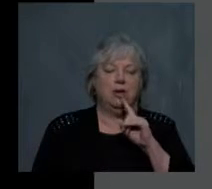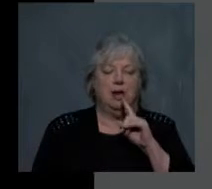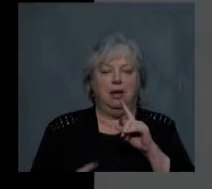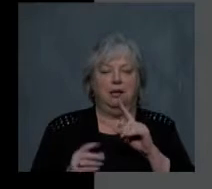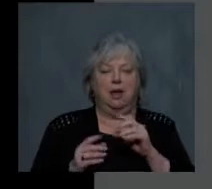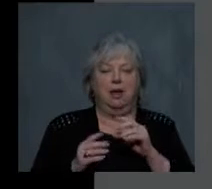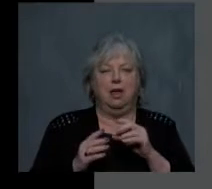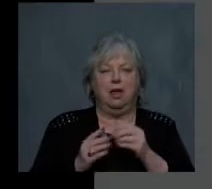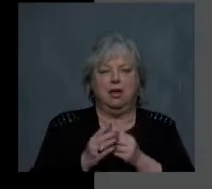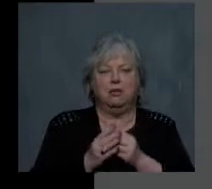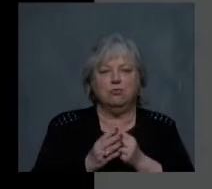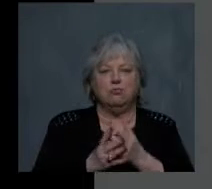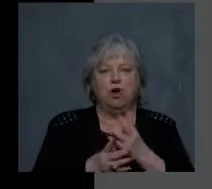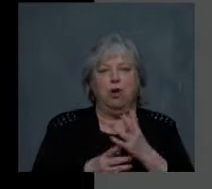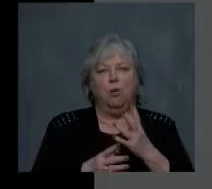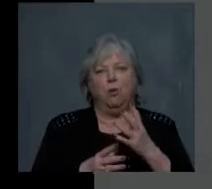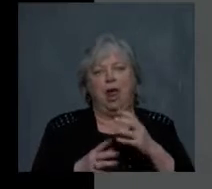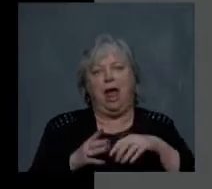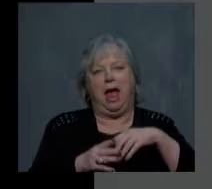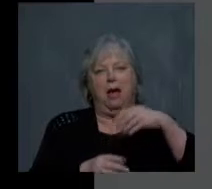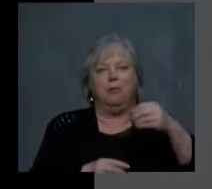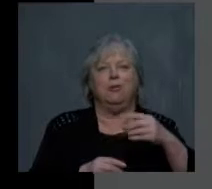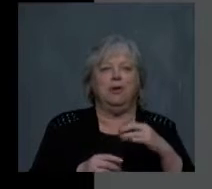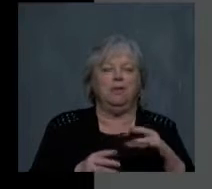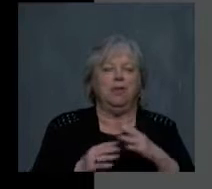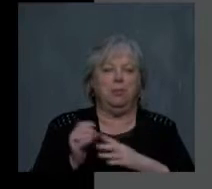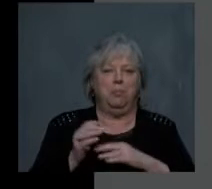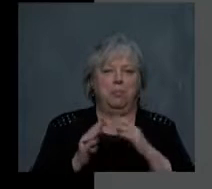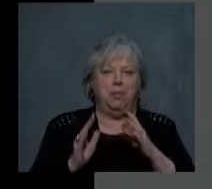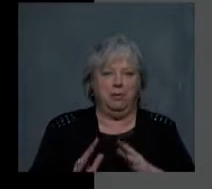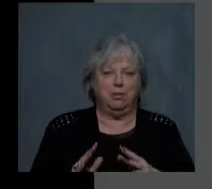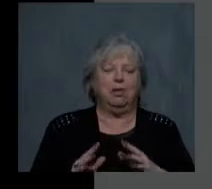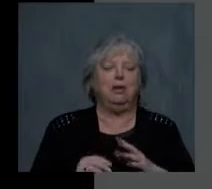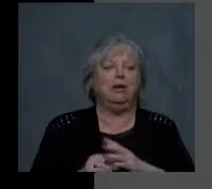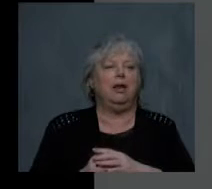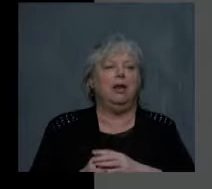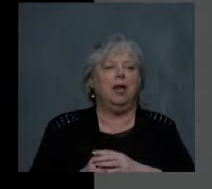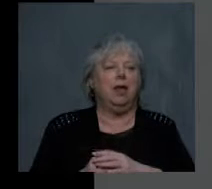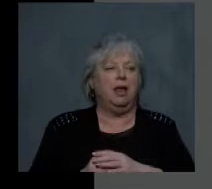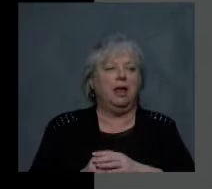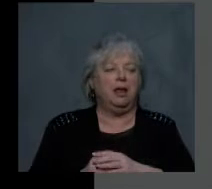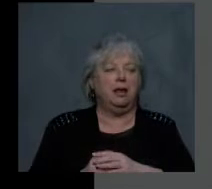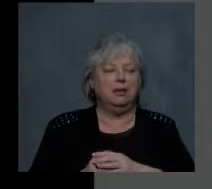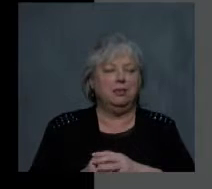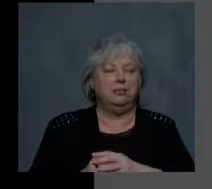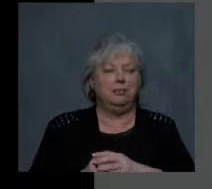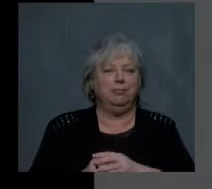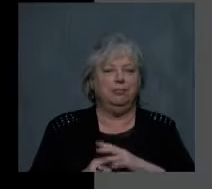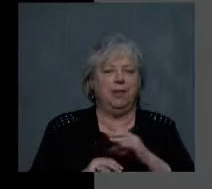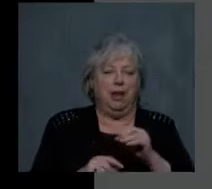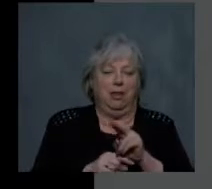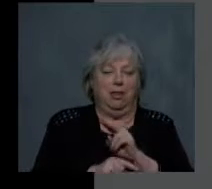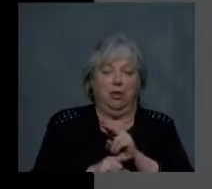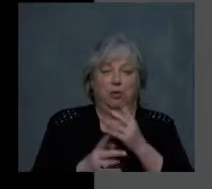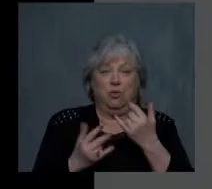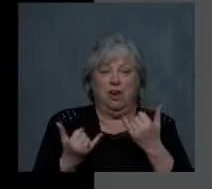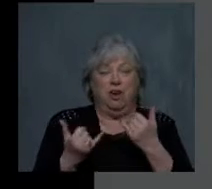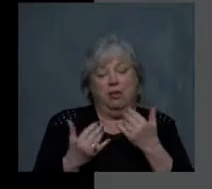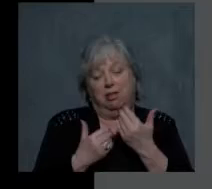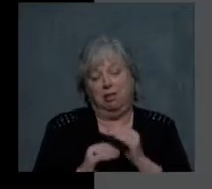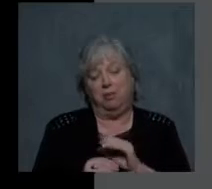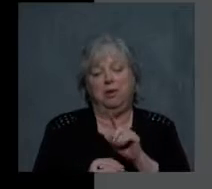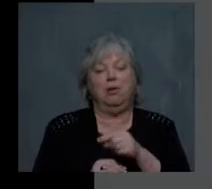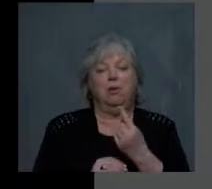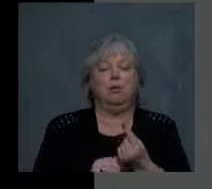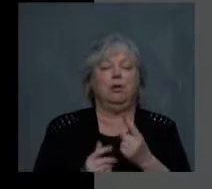years. The foundation looks to sell the property, but as Ms. James noticed, that the use is limited solely